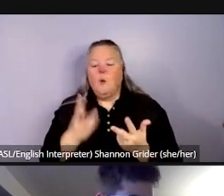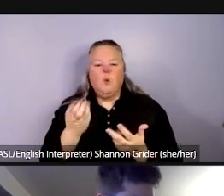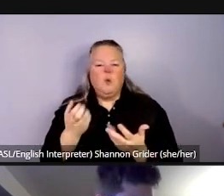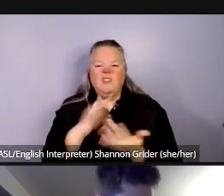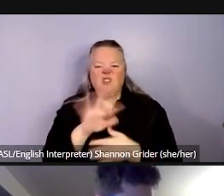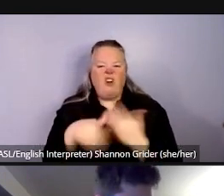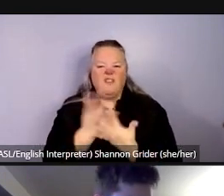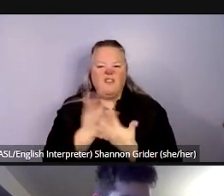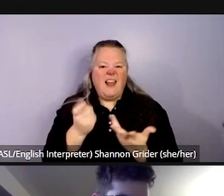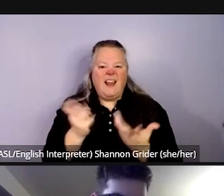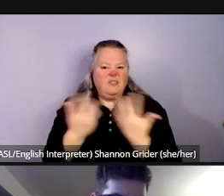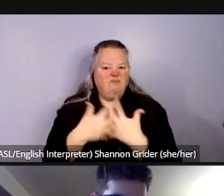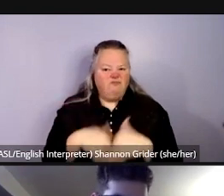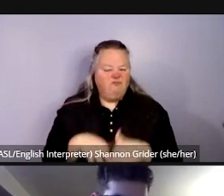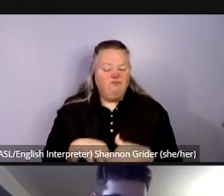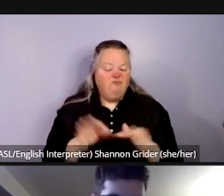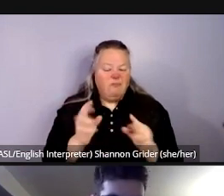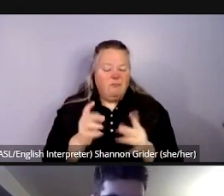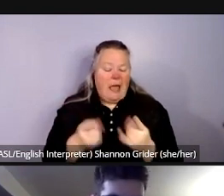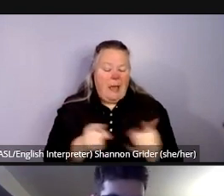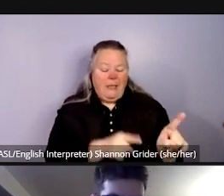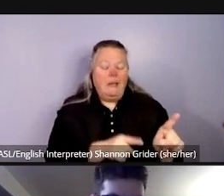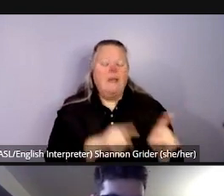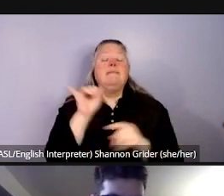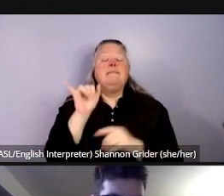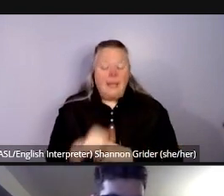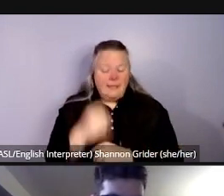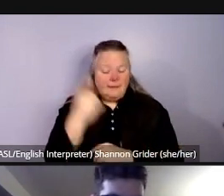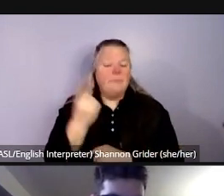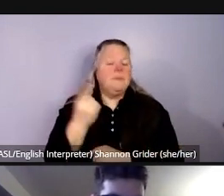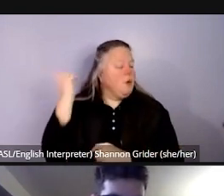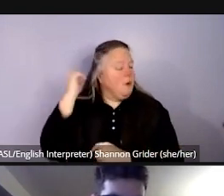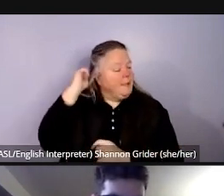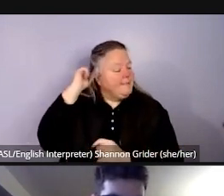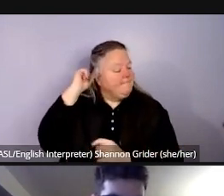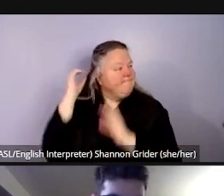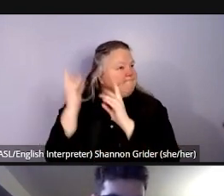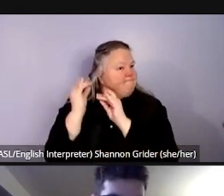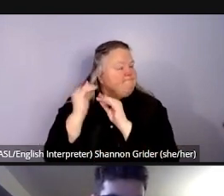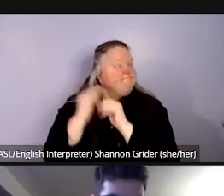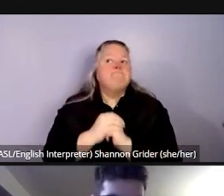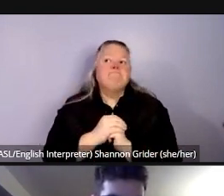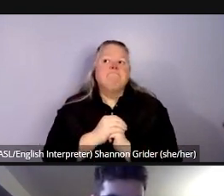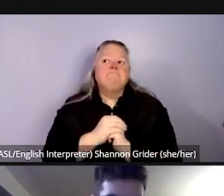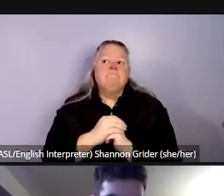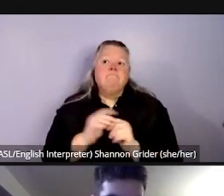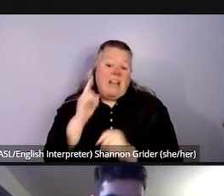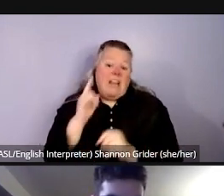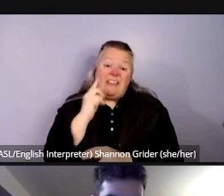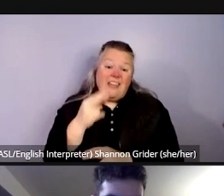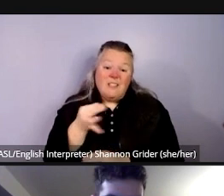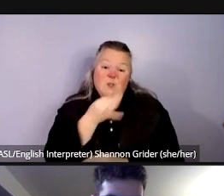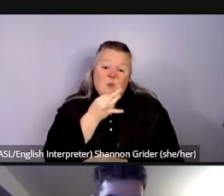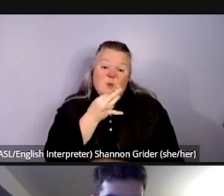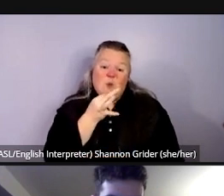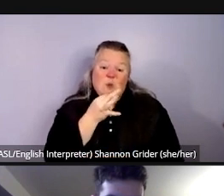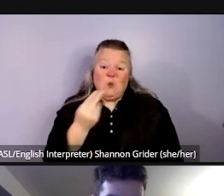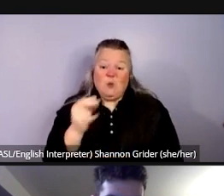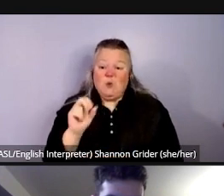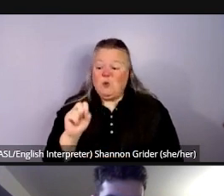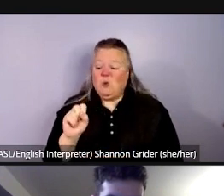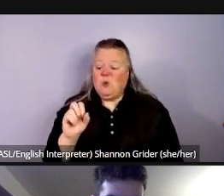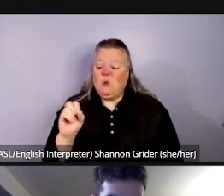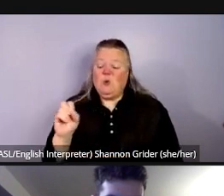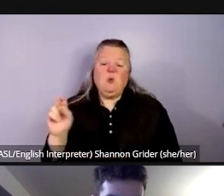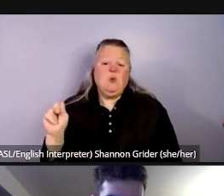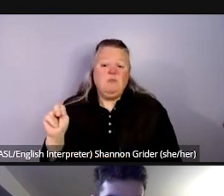that need to happen? So that is something that we're considering, and I think soon is really what what our